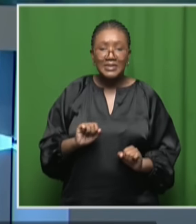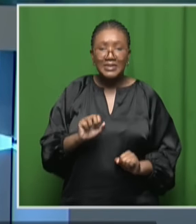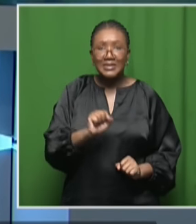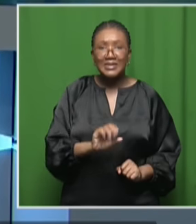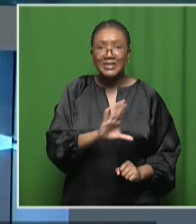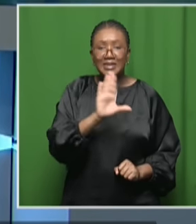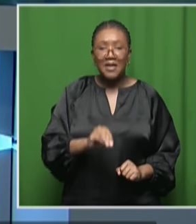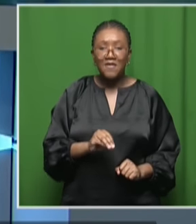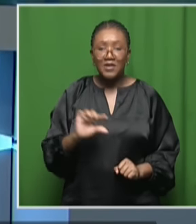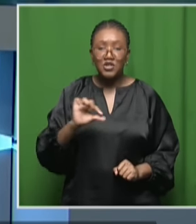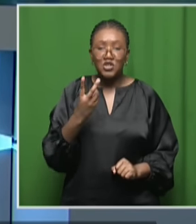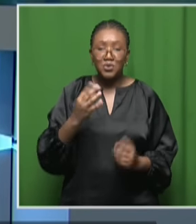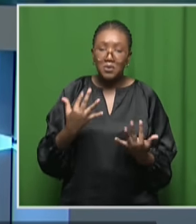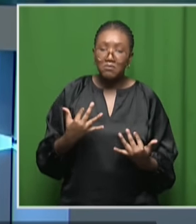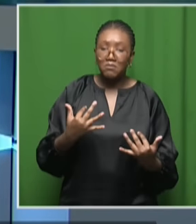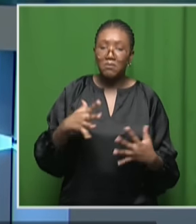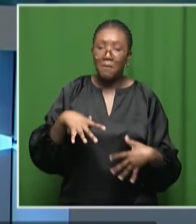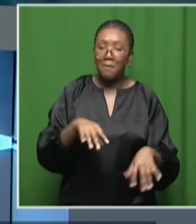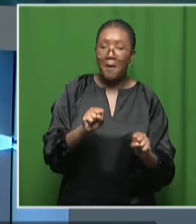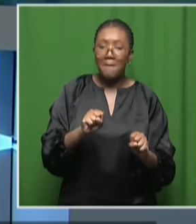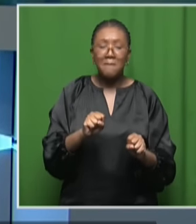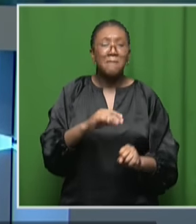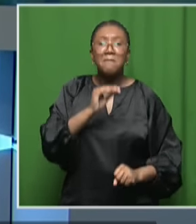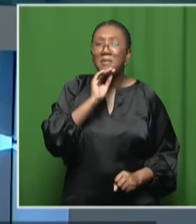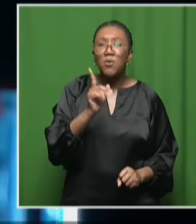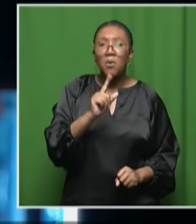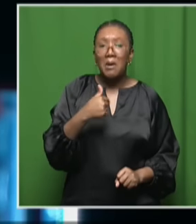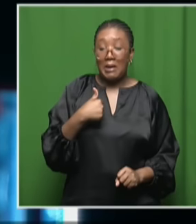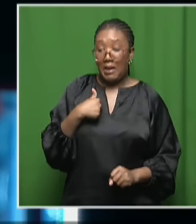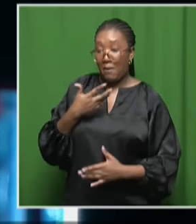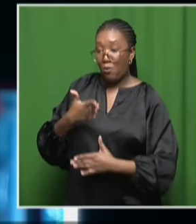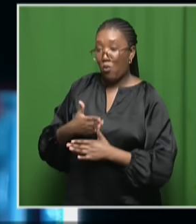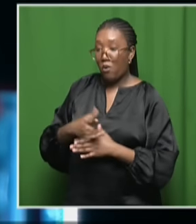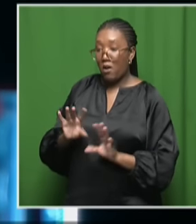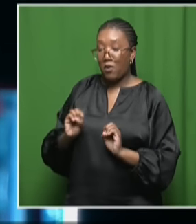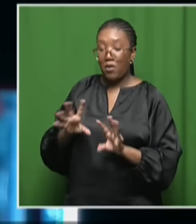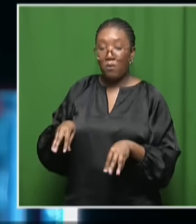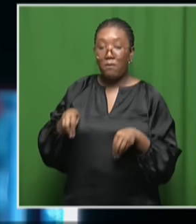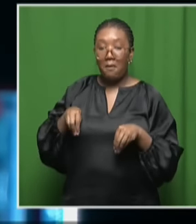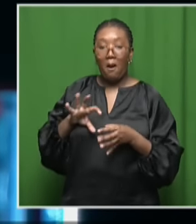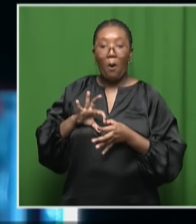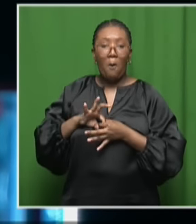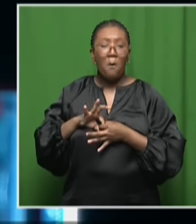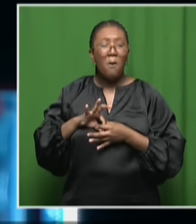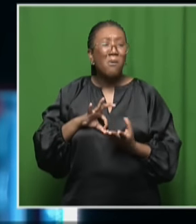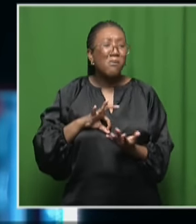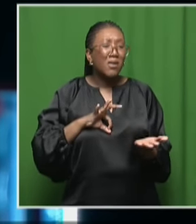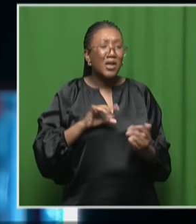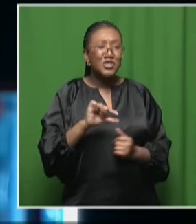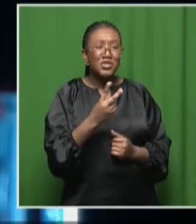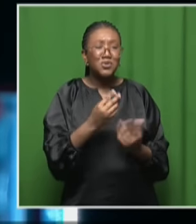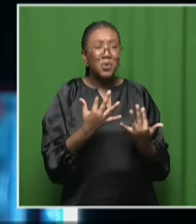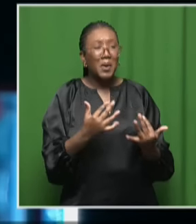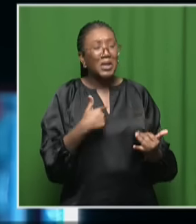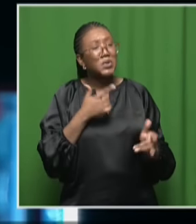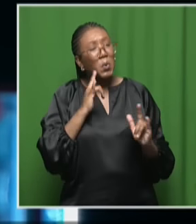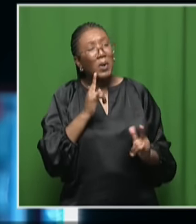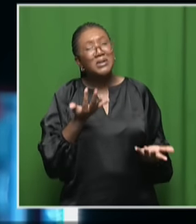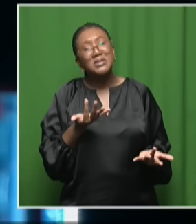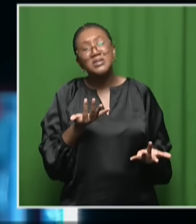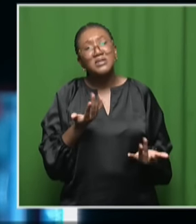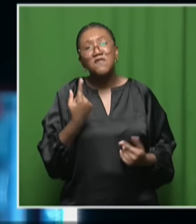this mean practically for me, who is unemployed as a South African or somebody sitting in any of our